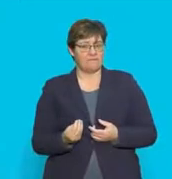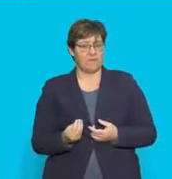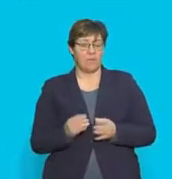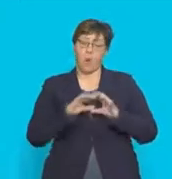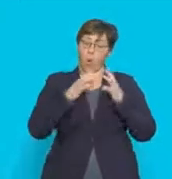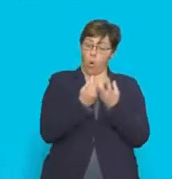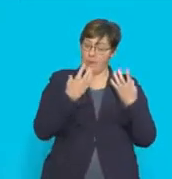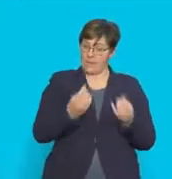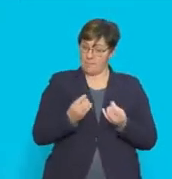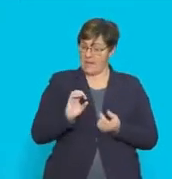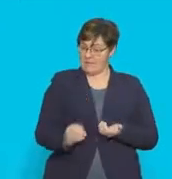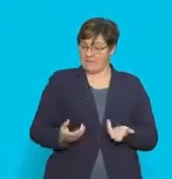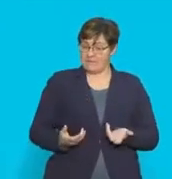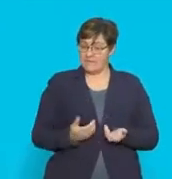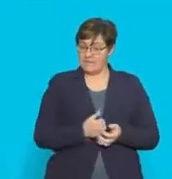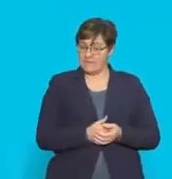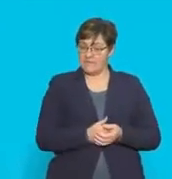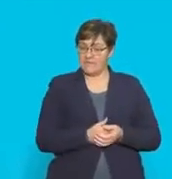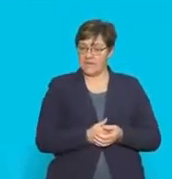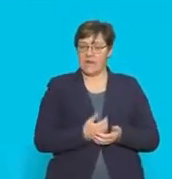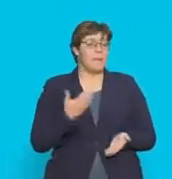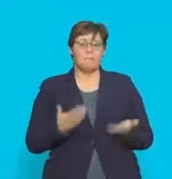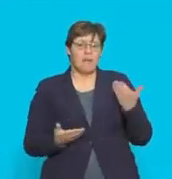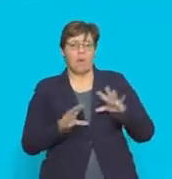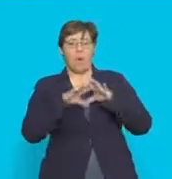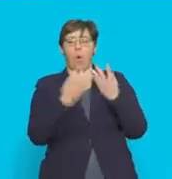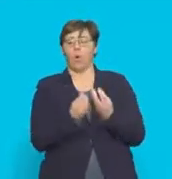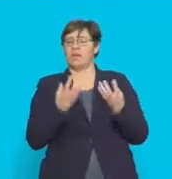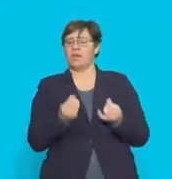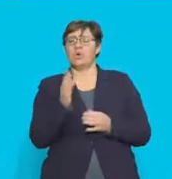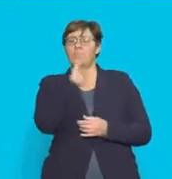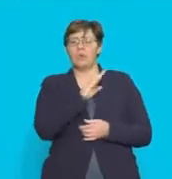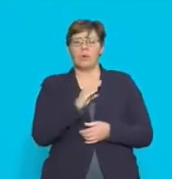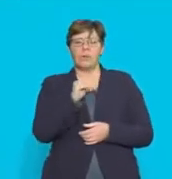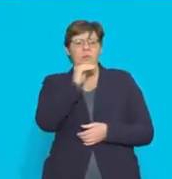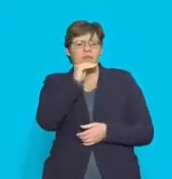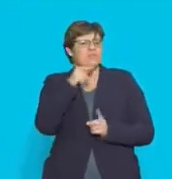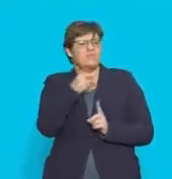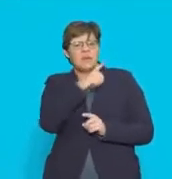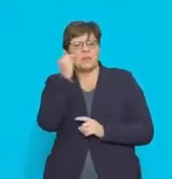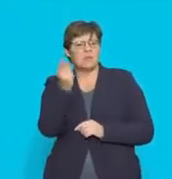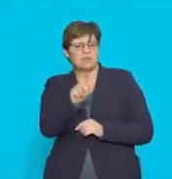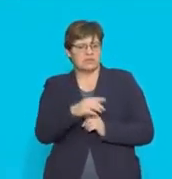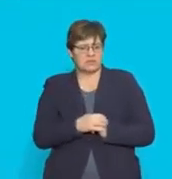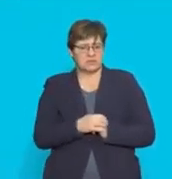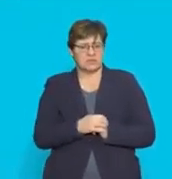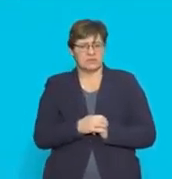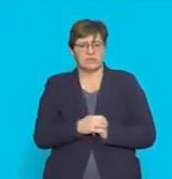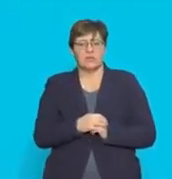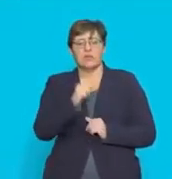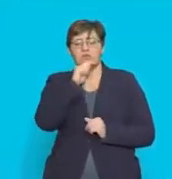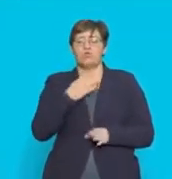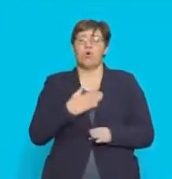right? If they are not whole numbers, what then do we then call them? So if I use the operation